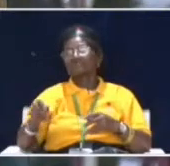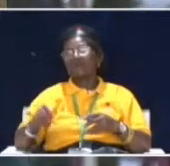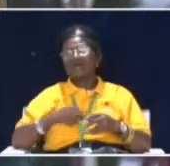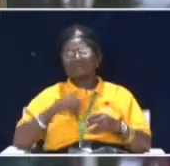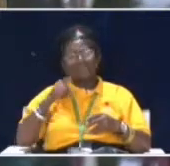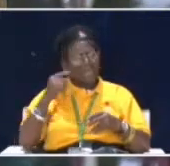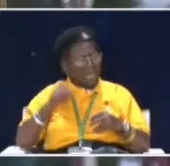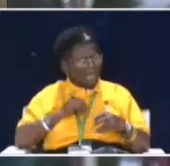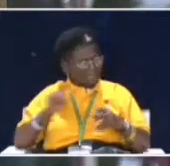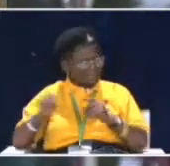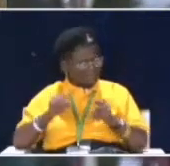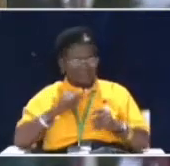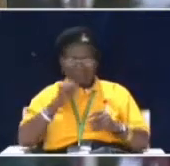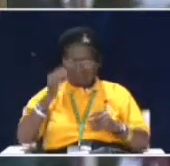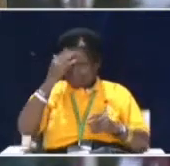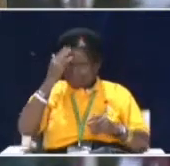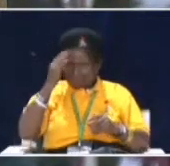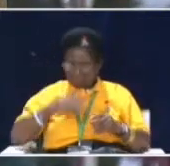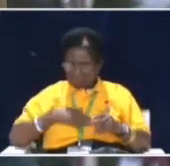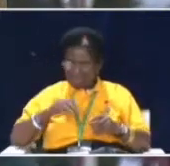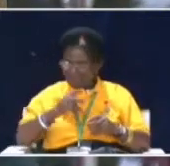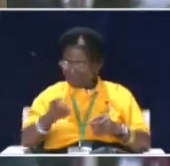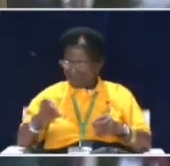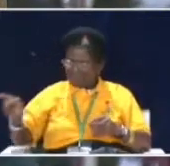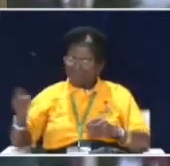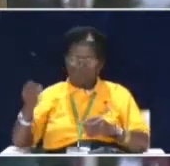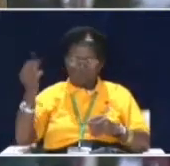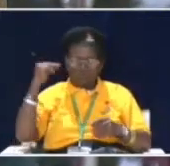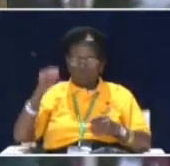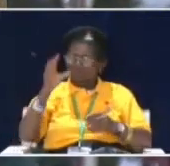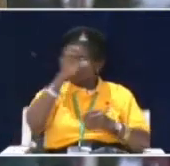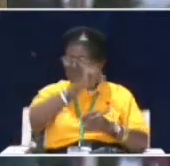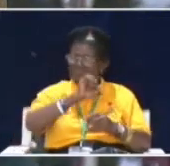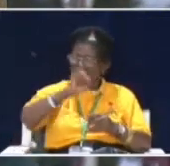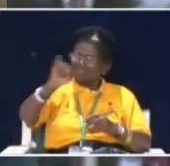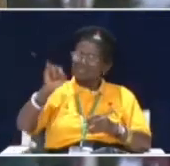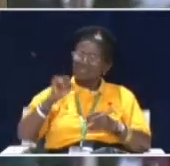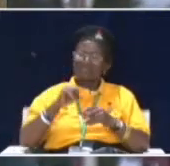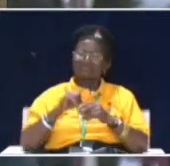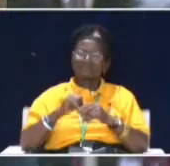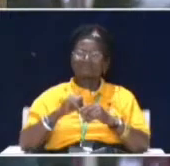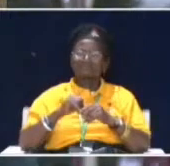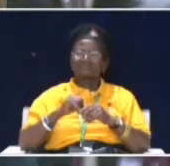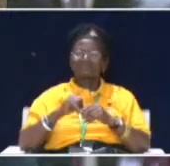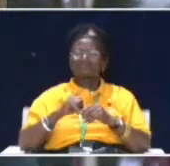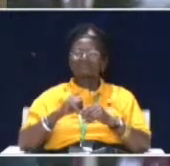I didn't know my passport was missing. Ti e mo wi pe iwe irinna mi sonu.